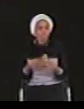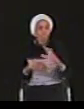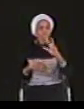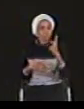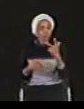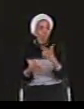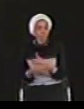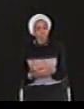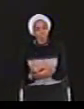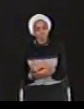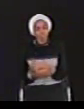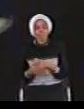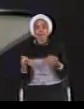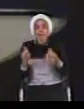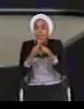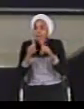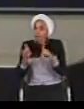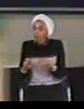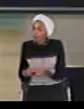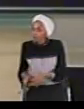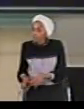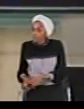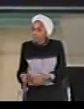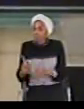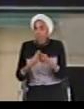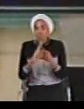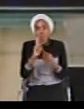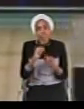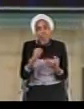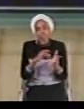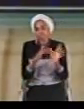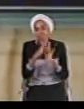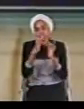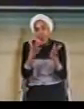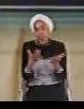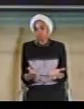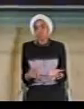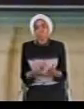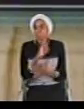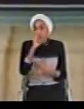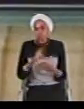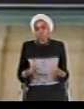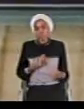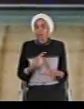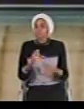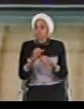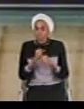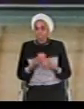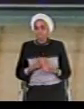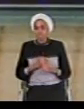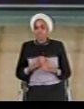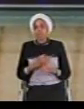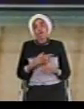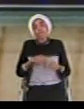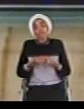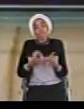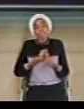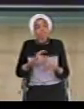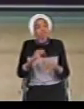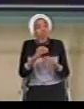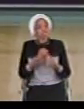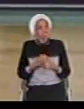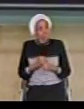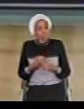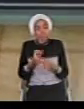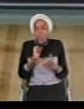third day, according to the scriptures. That's what I received. And as I received